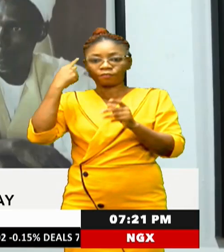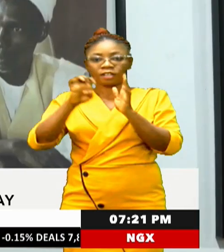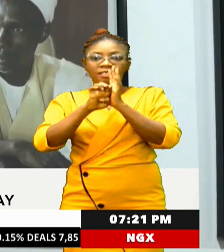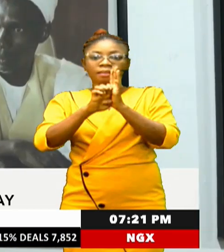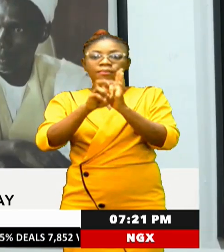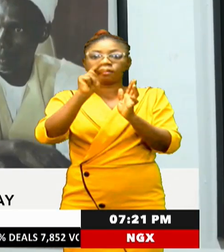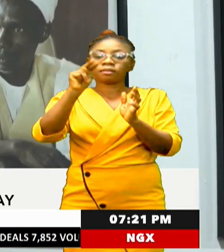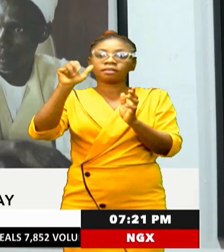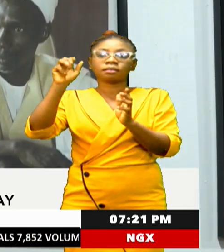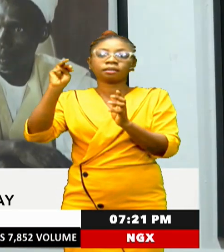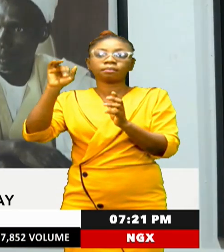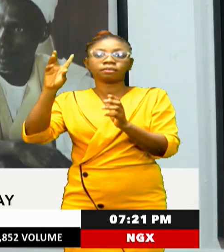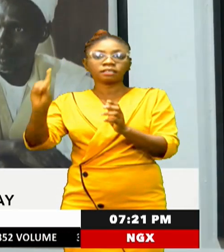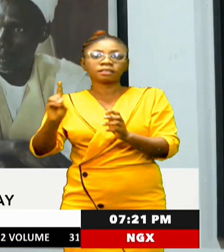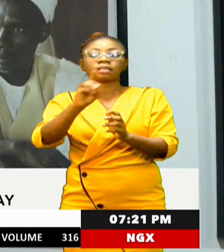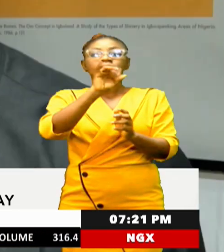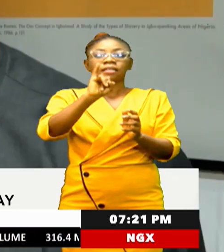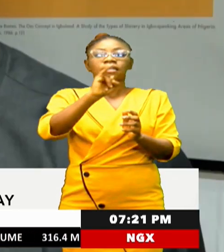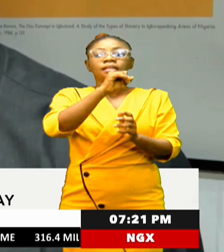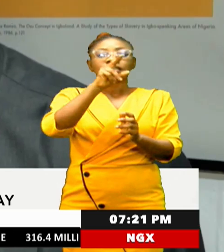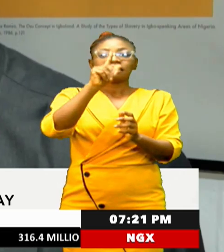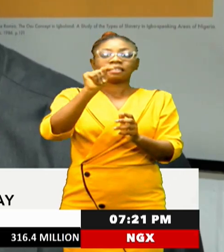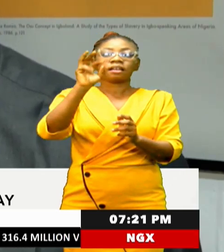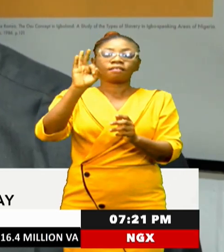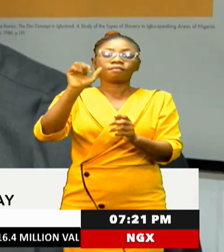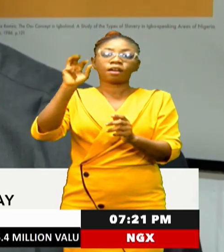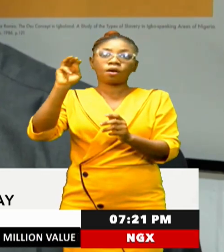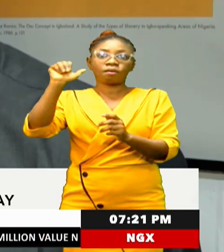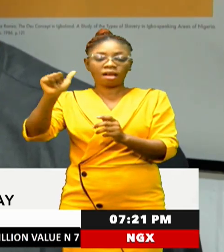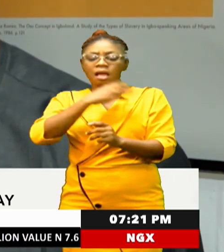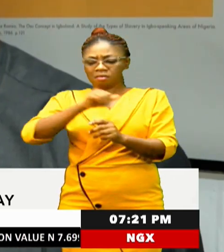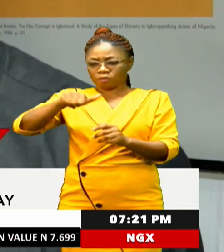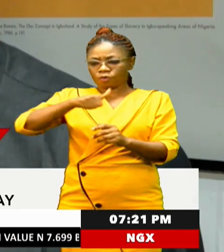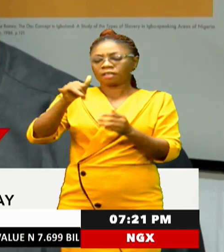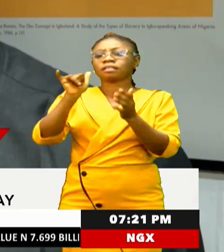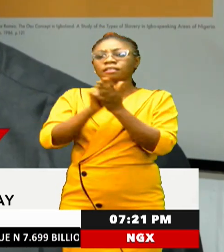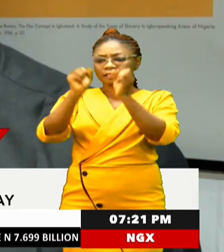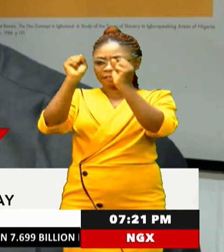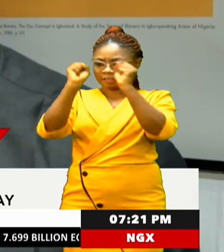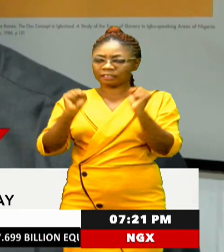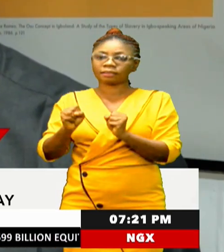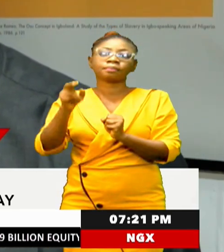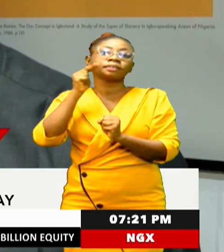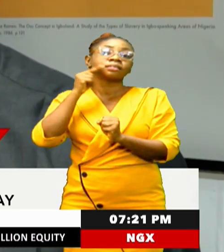Azikiwe, Obafemi Awolowo, Tafawa Balewa, among others who shaped the Nigerian history.